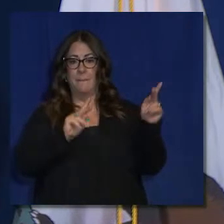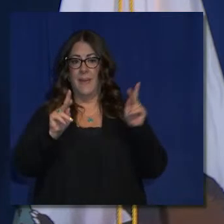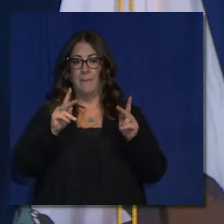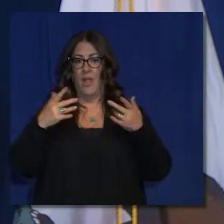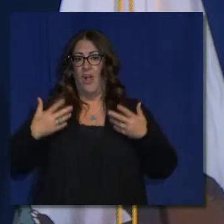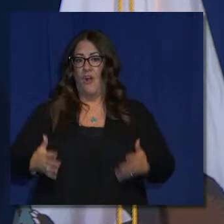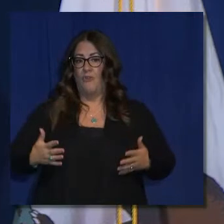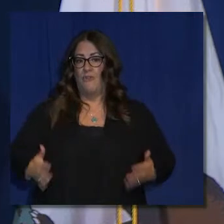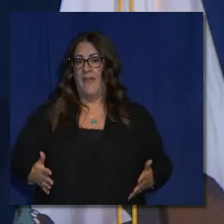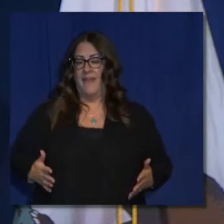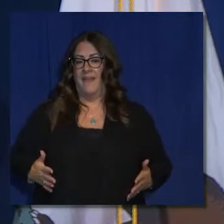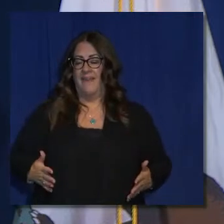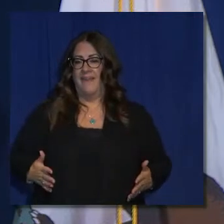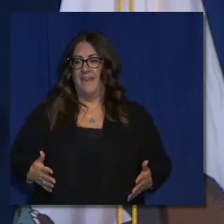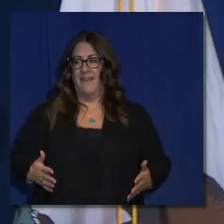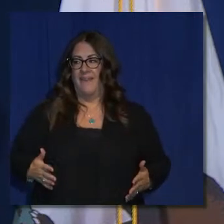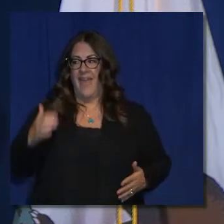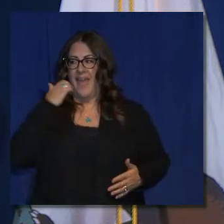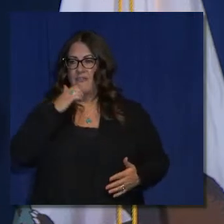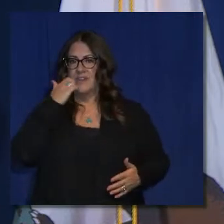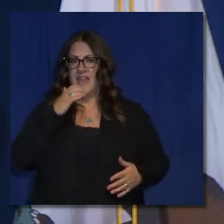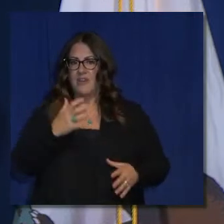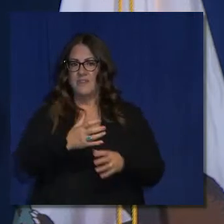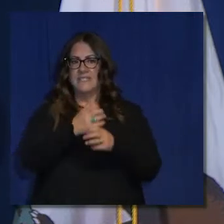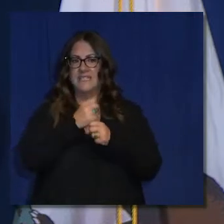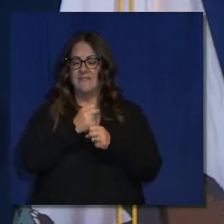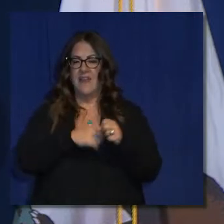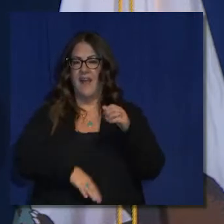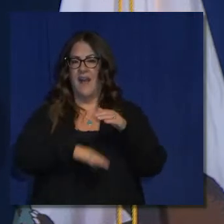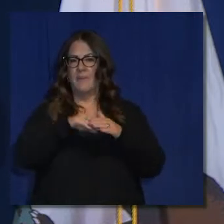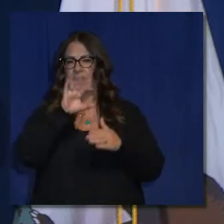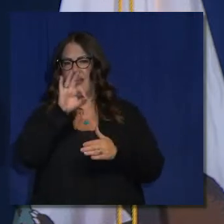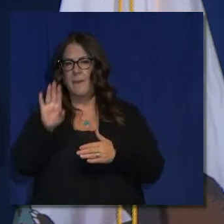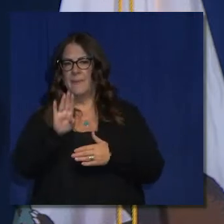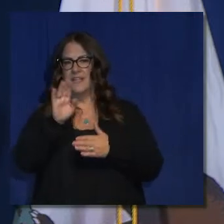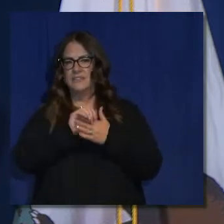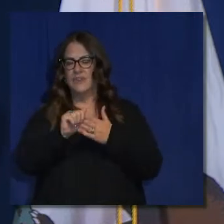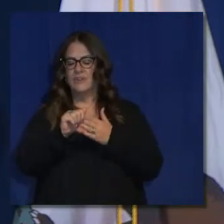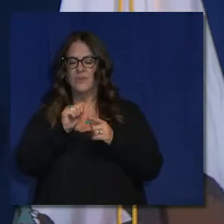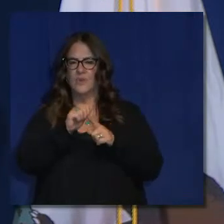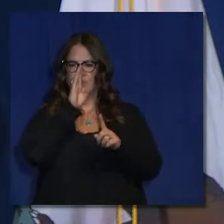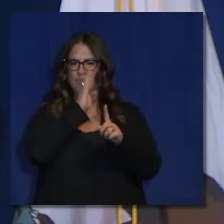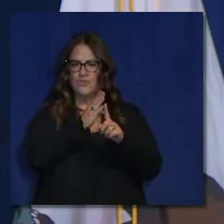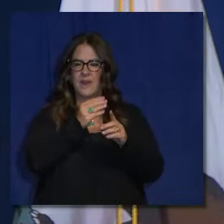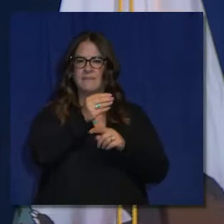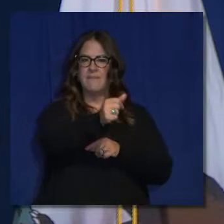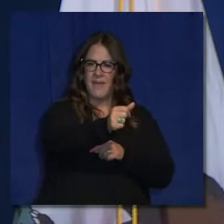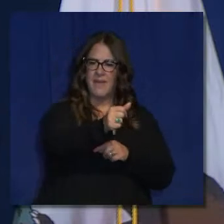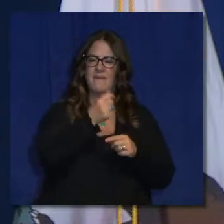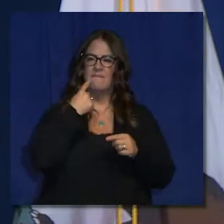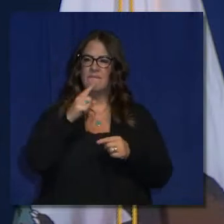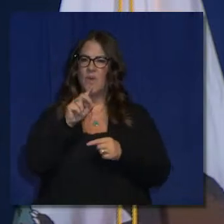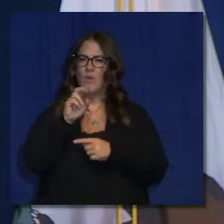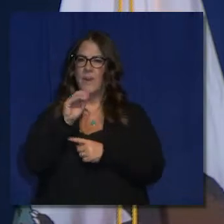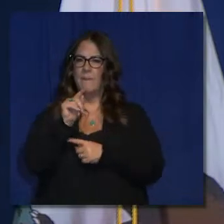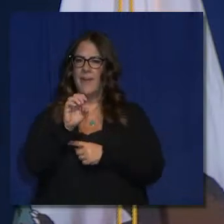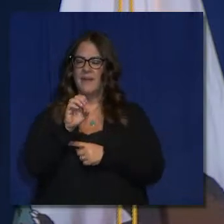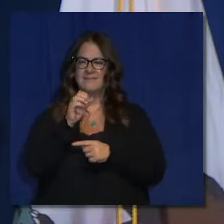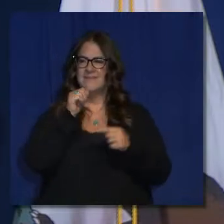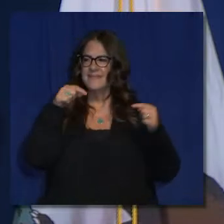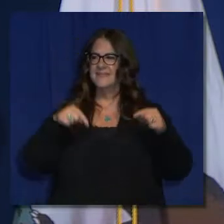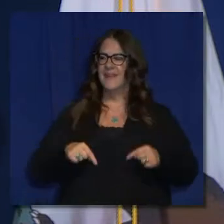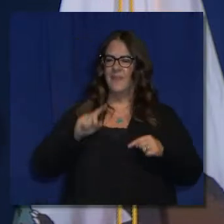a daily basis receiving up to $9 billion of direct rebates. This is not the only game in